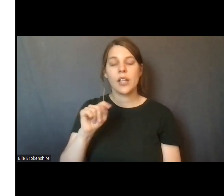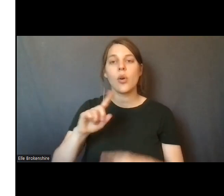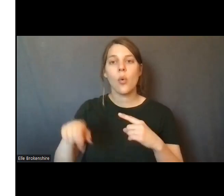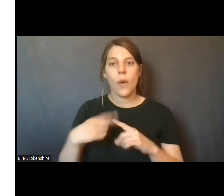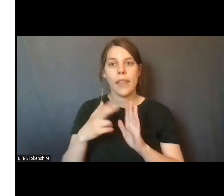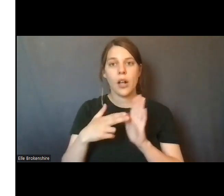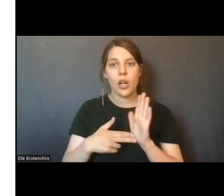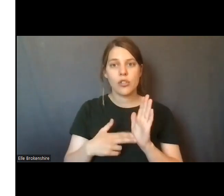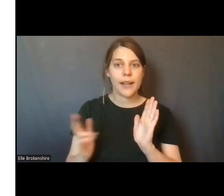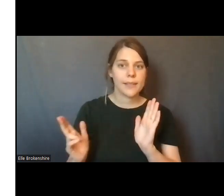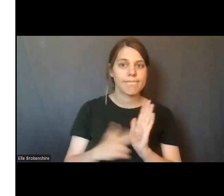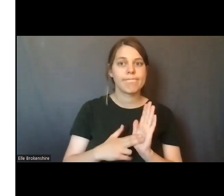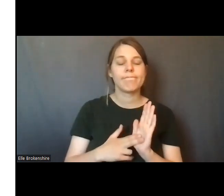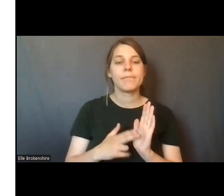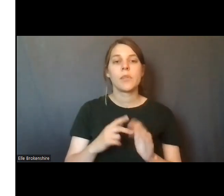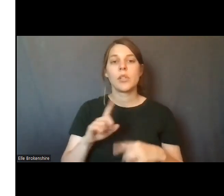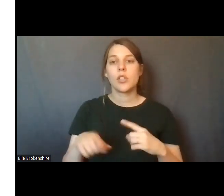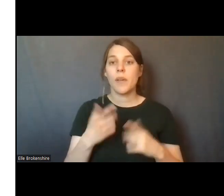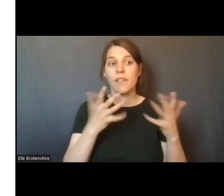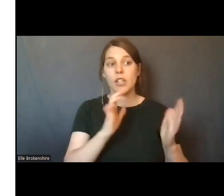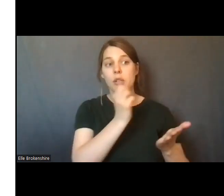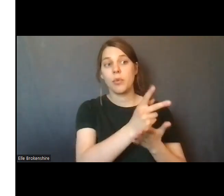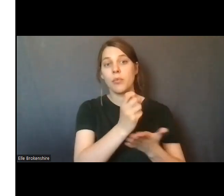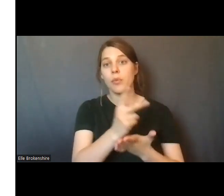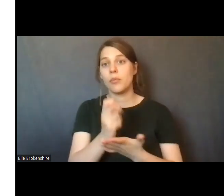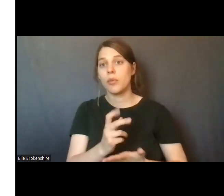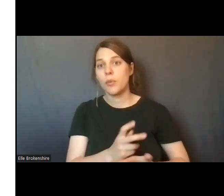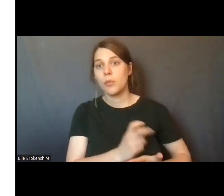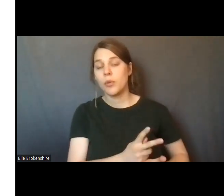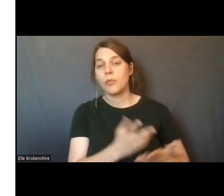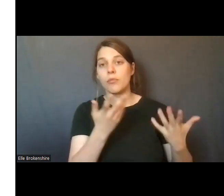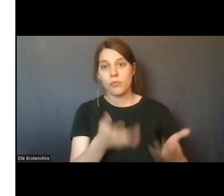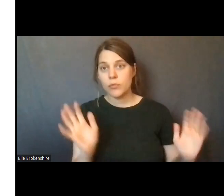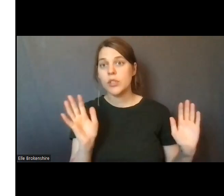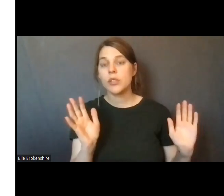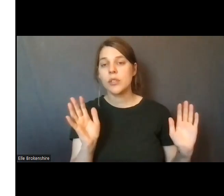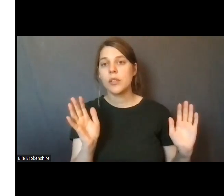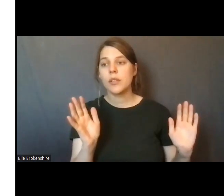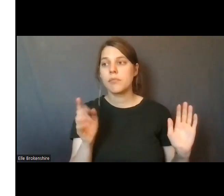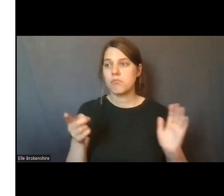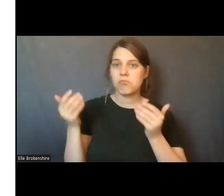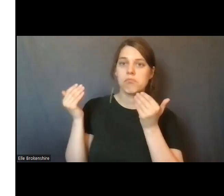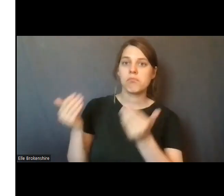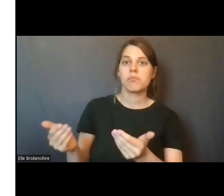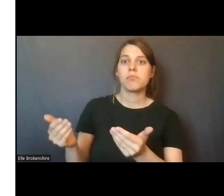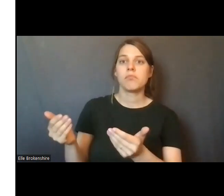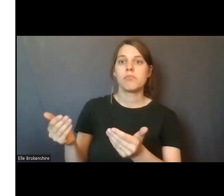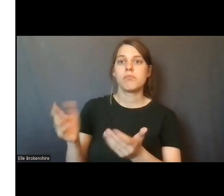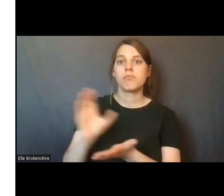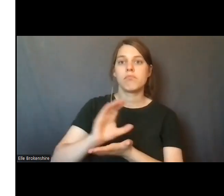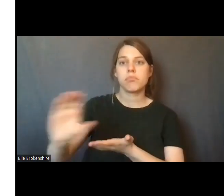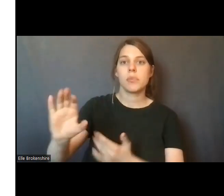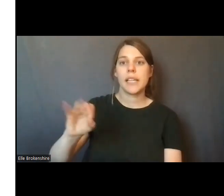contract is signed. So when they've gone through all of the approvals with us of their scope and everything, they can get up to 90% of the